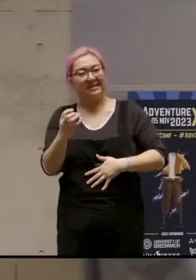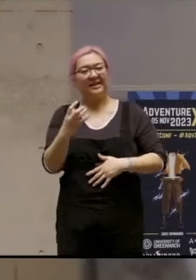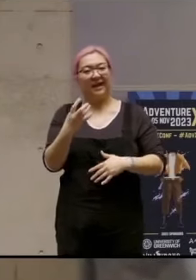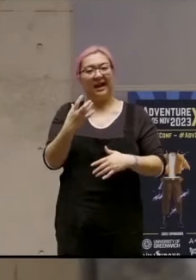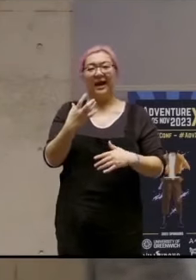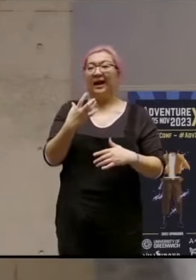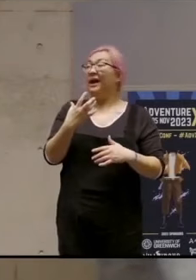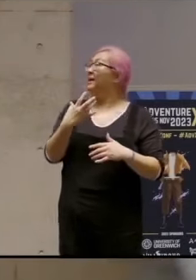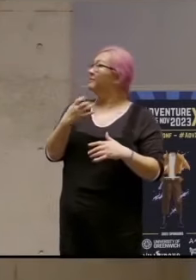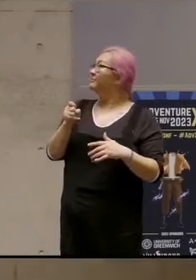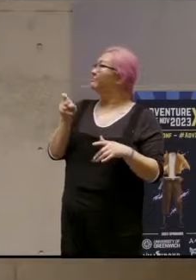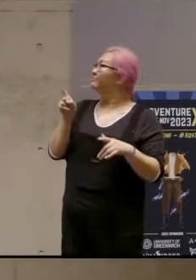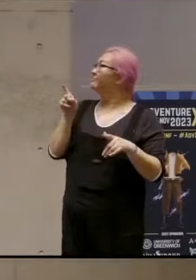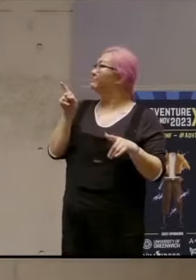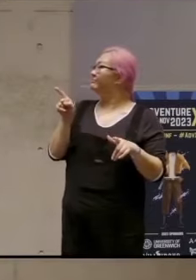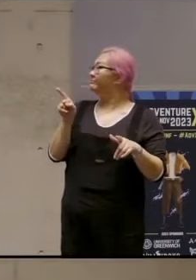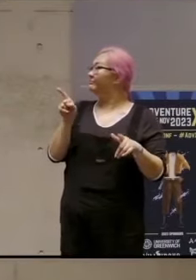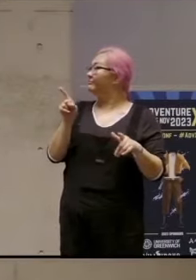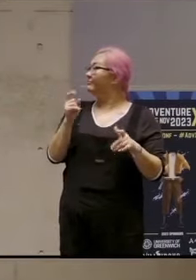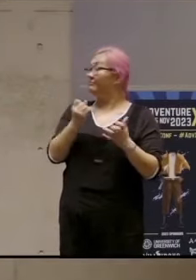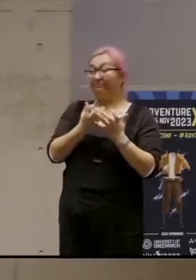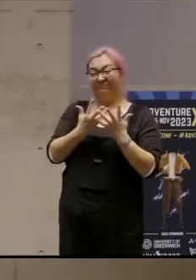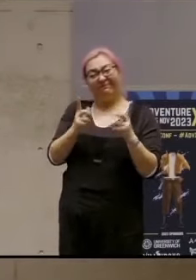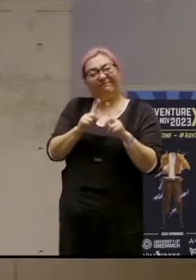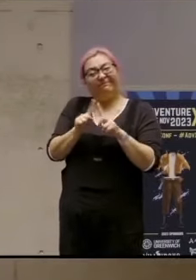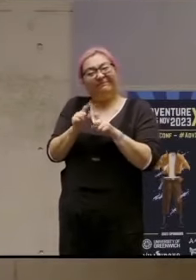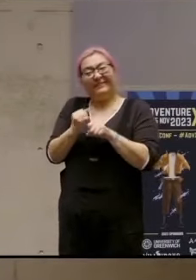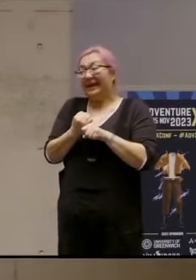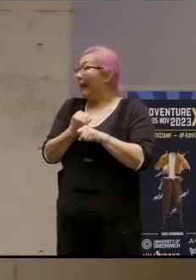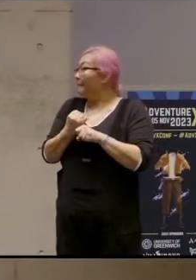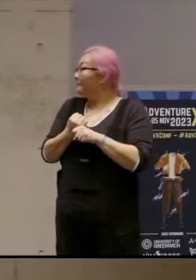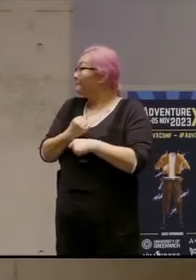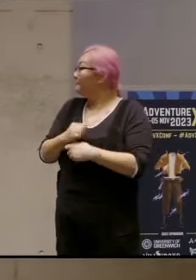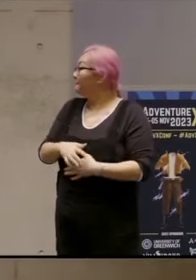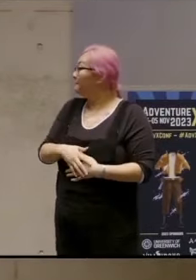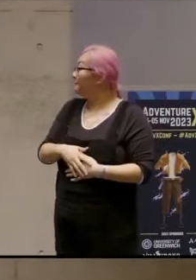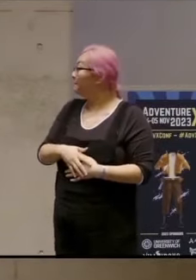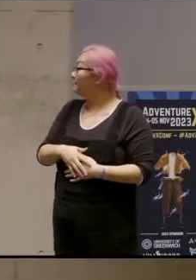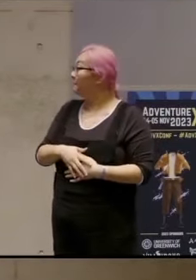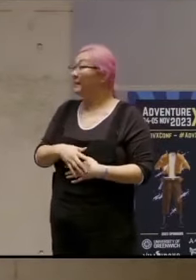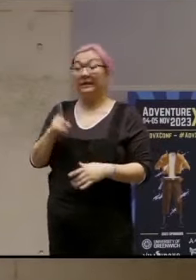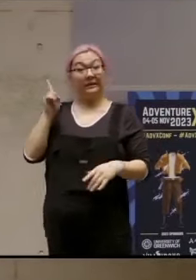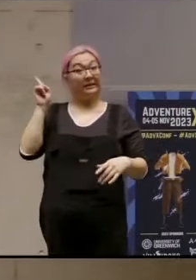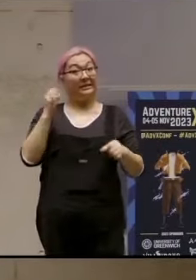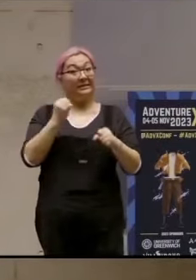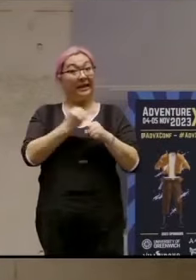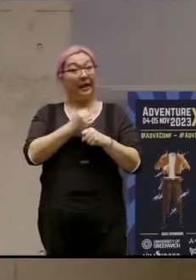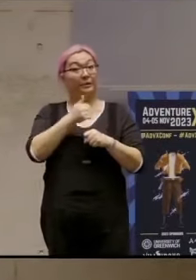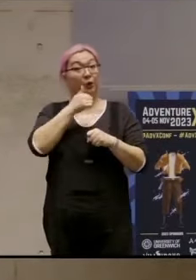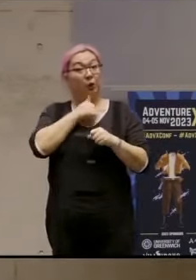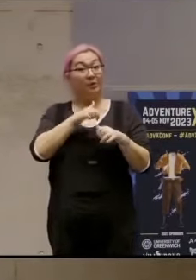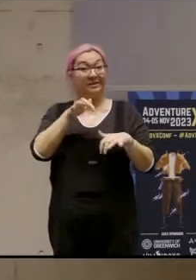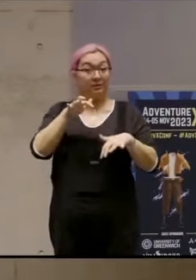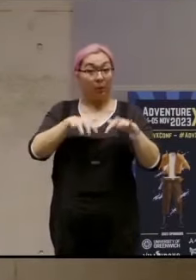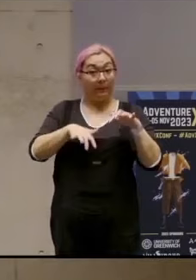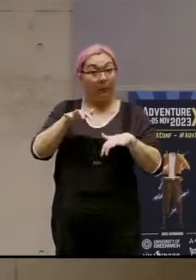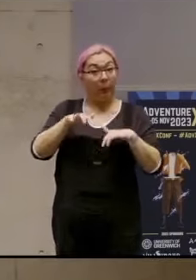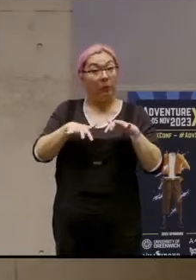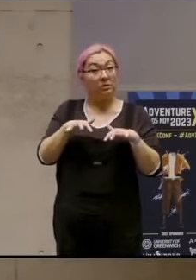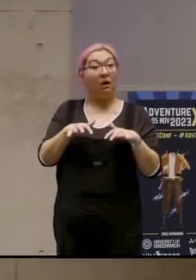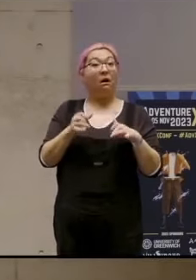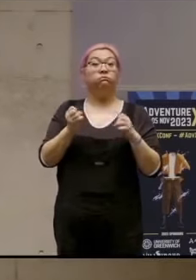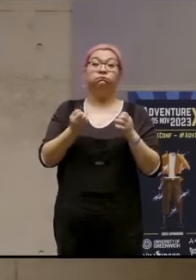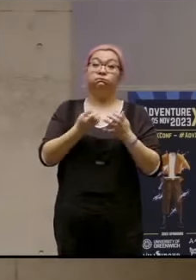big in Slovakia. And the enthusiasts who used those computers must have had a lot to say because they produced many